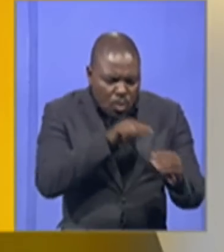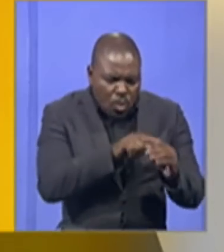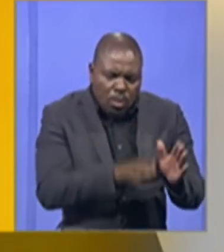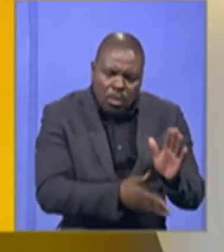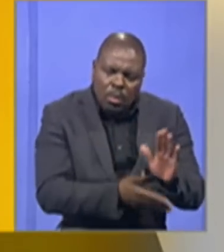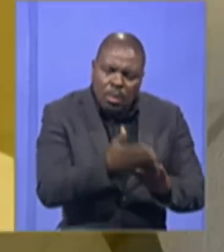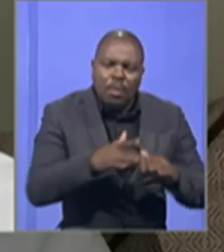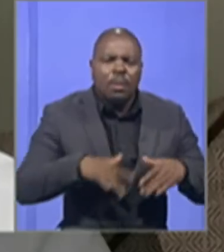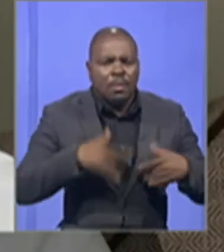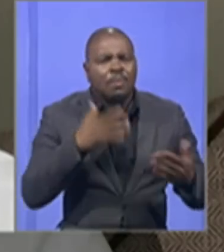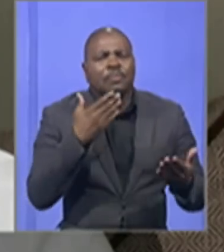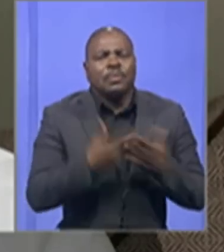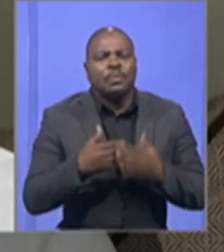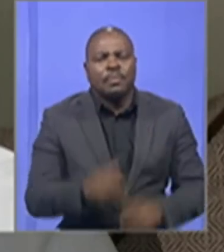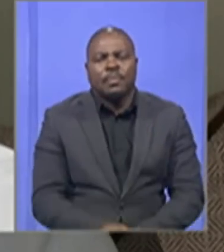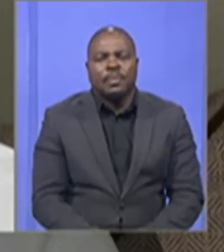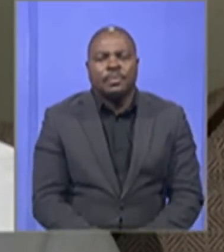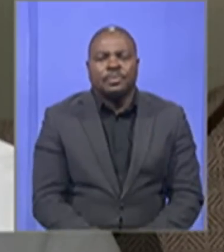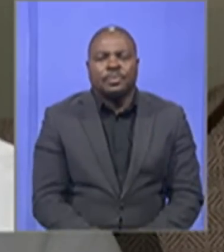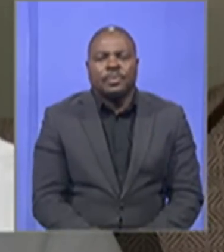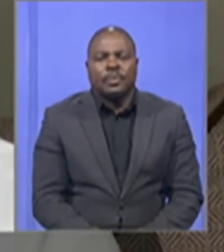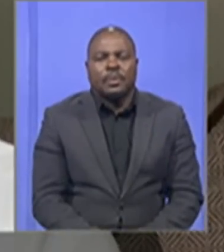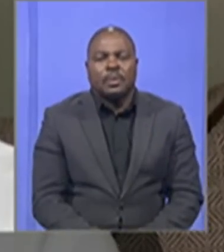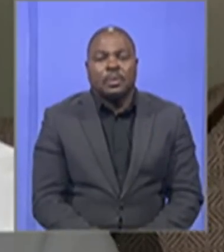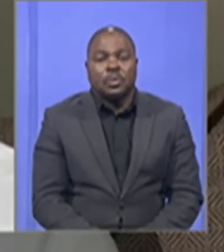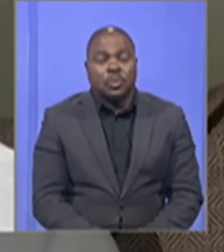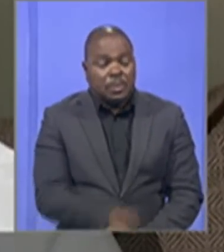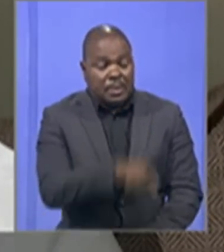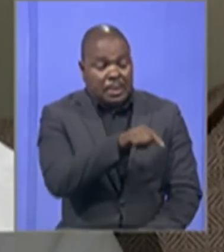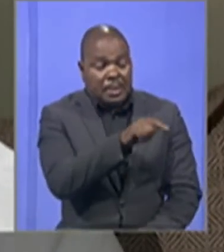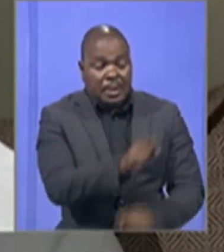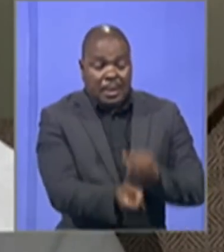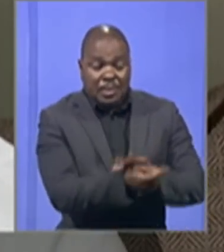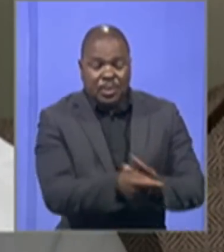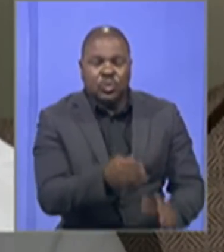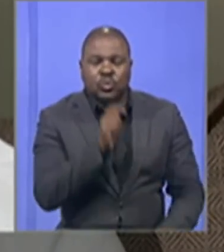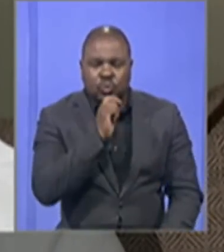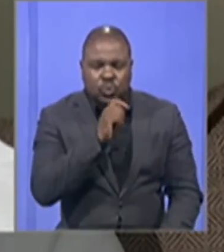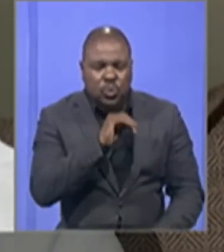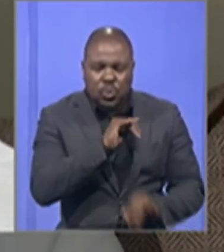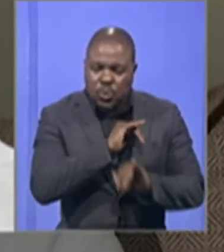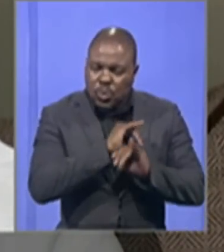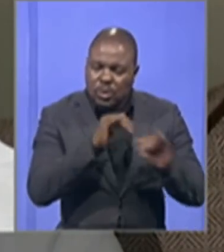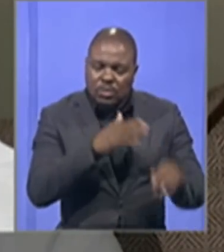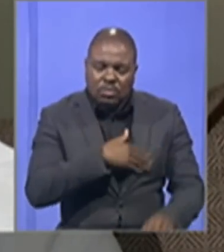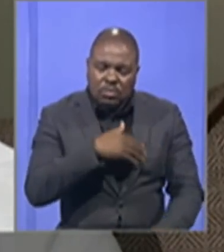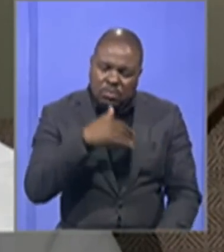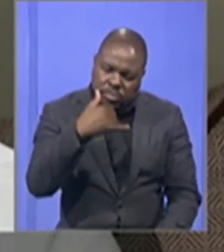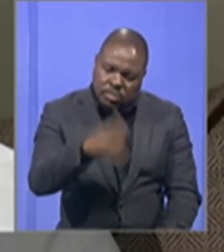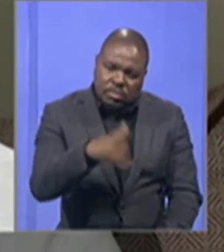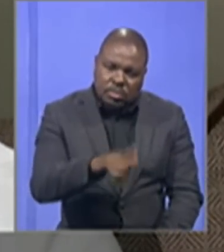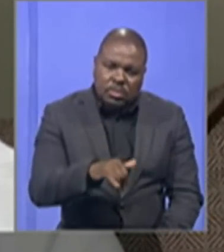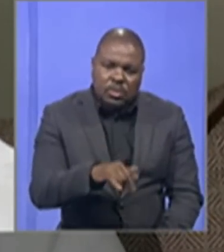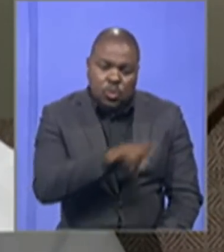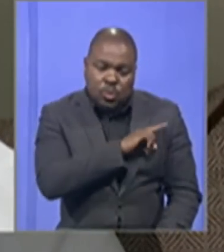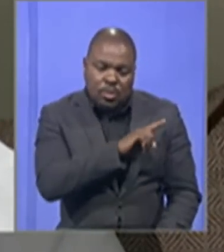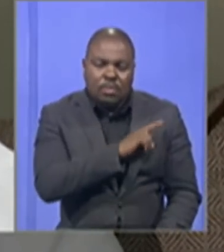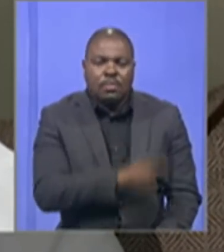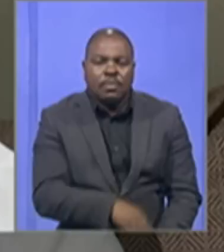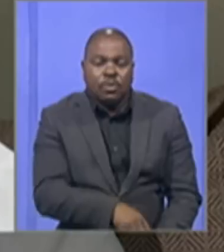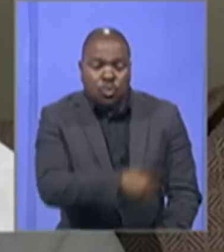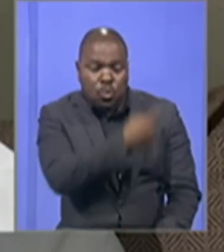santse a tshela. Se se diragetseng ke so se se botlhoko thata go bona sepetlele sa